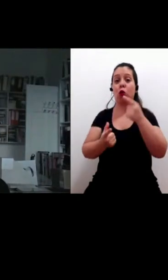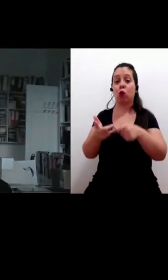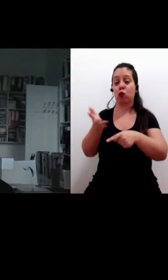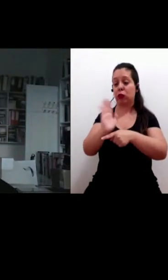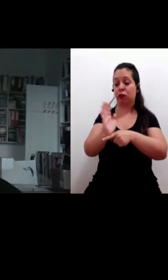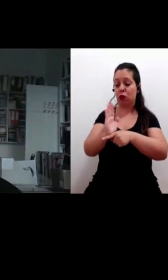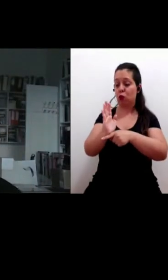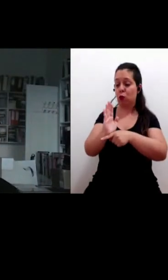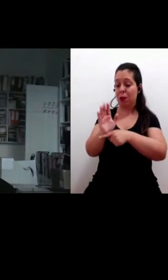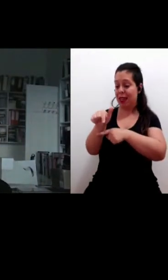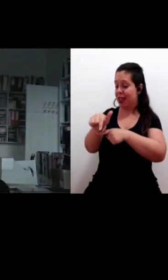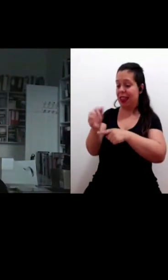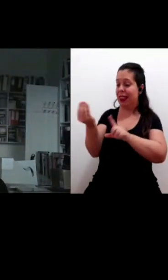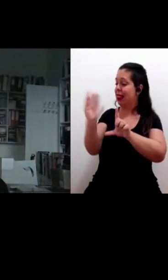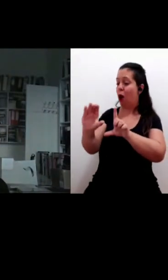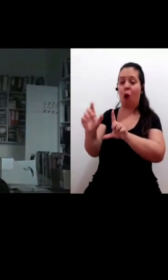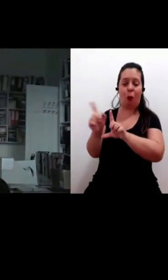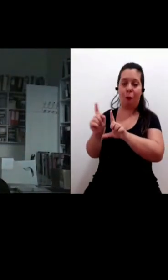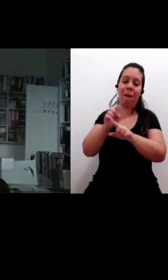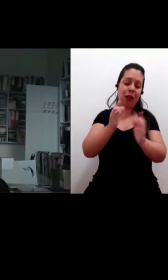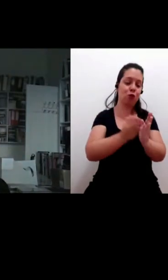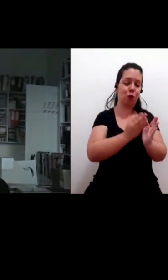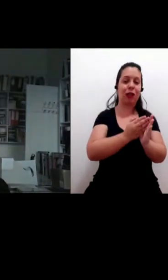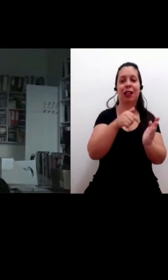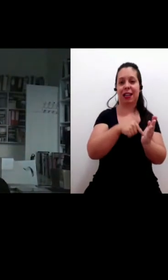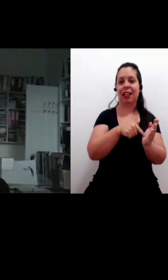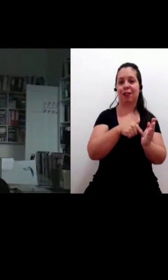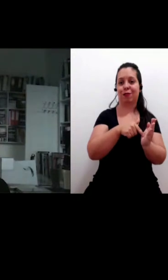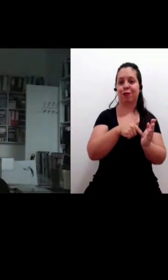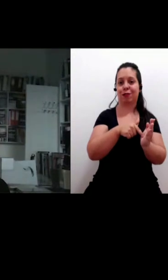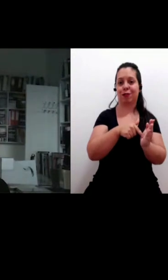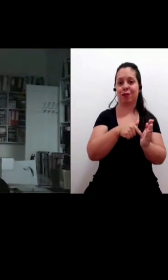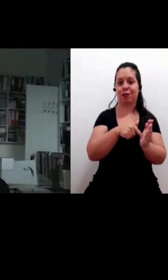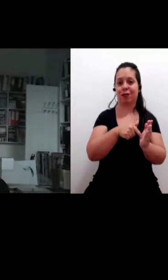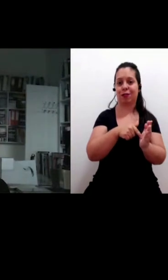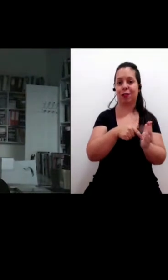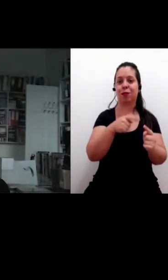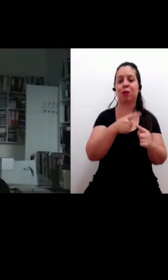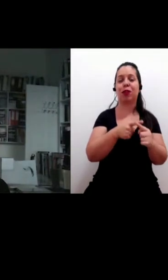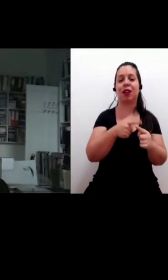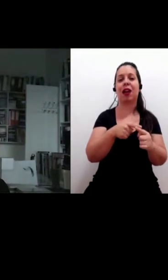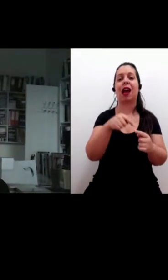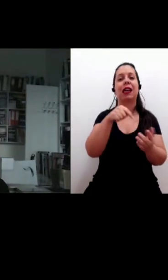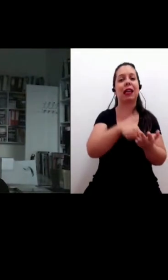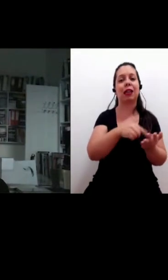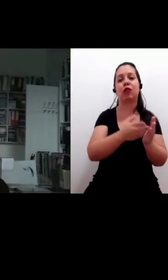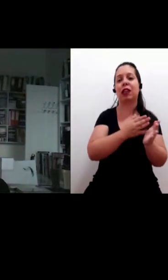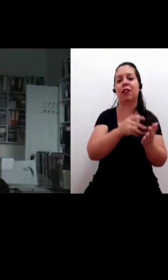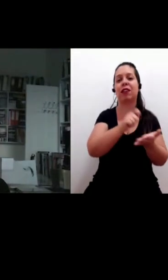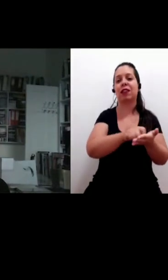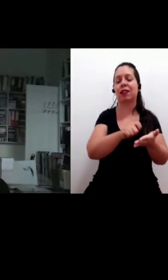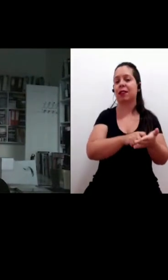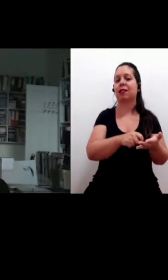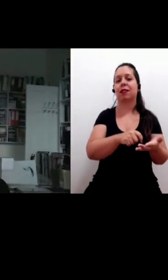book you are writing about Seat of God. Yes. You are writing about Central Station. I mean,